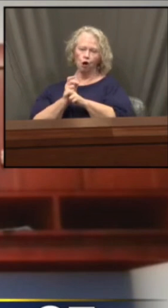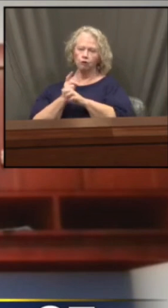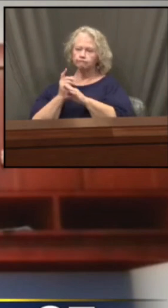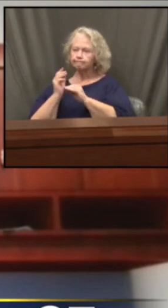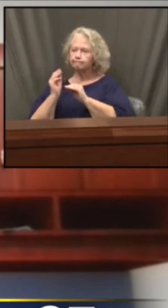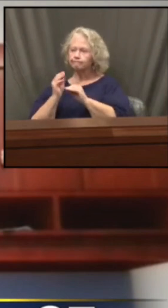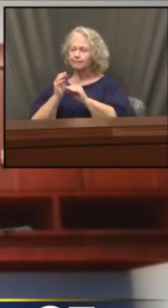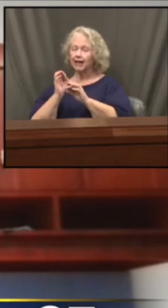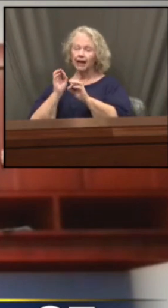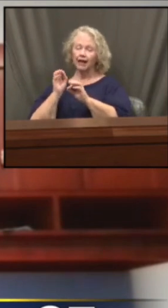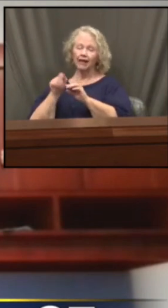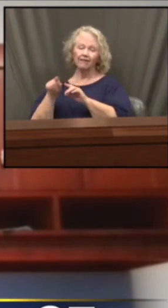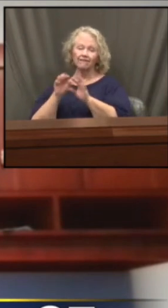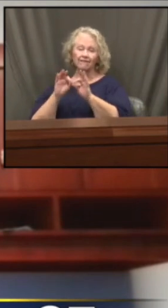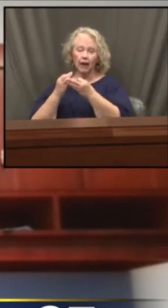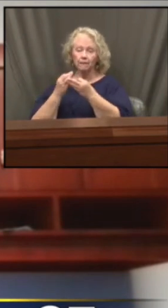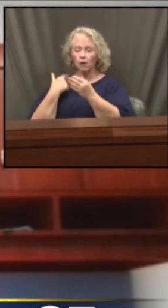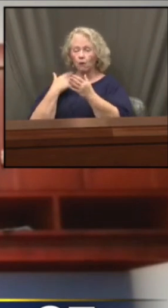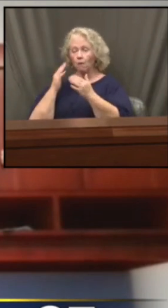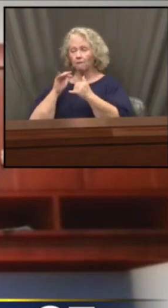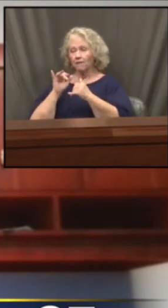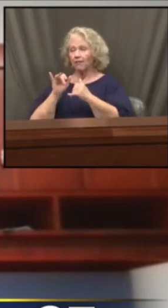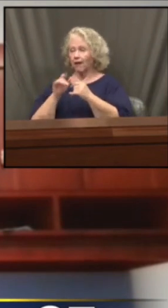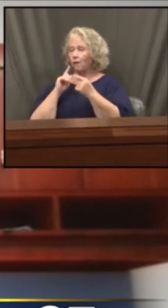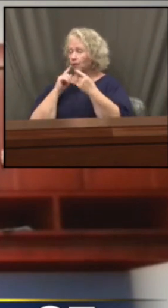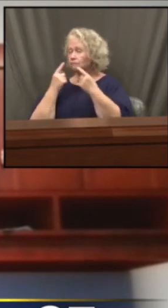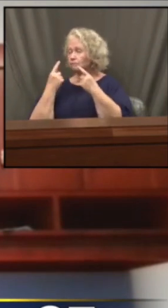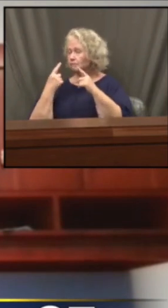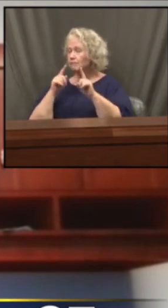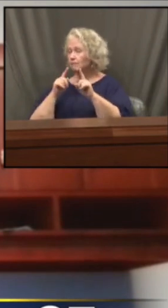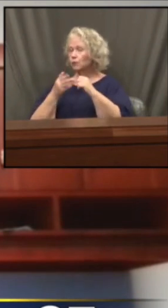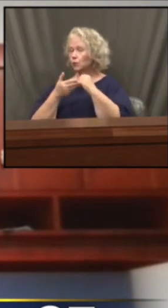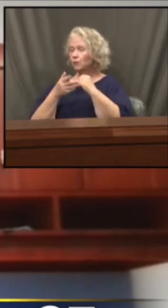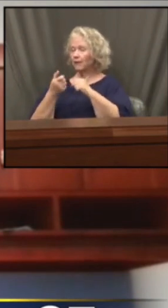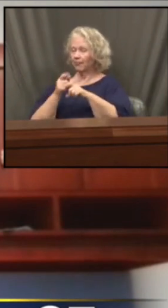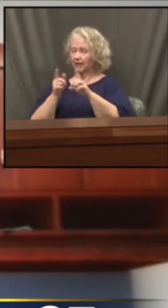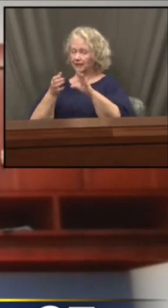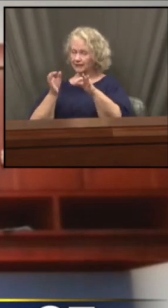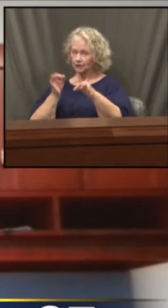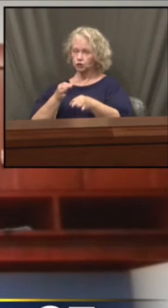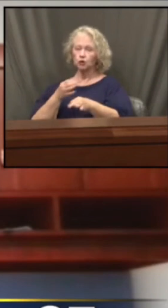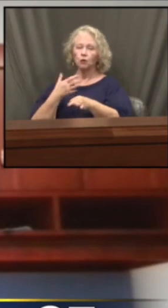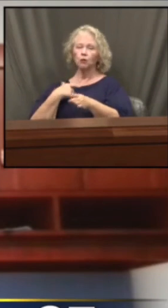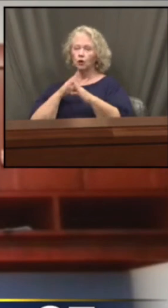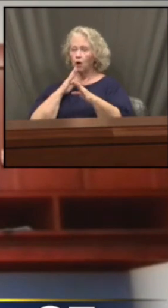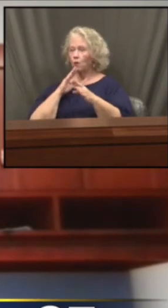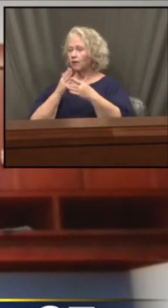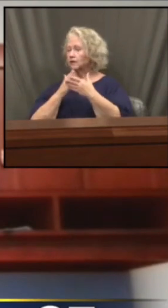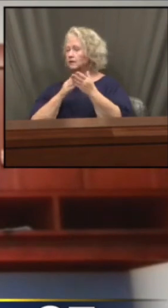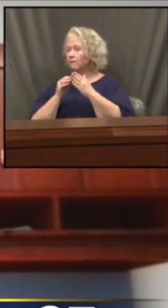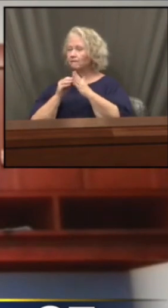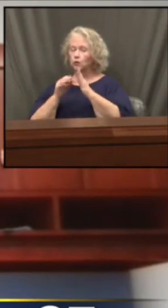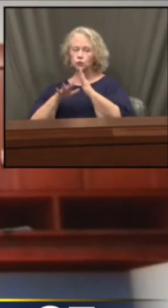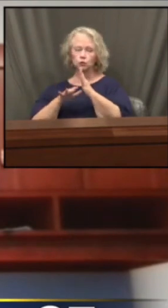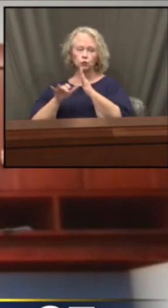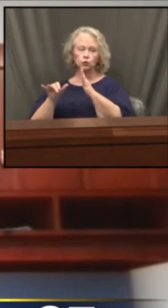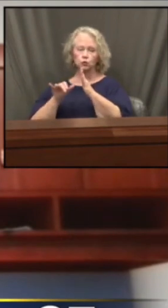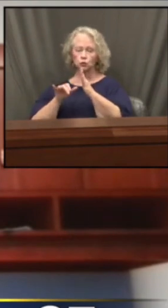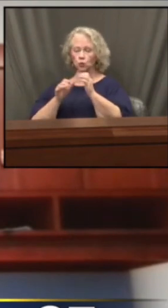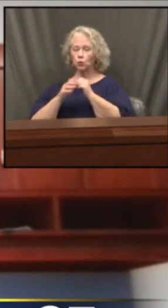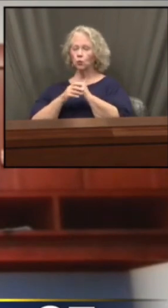really hopeful that will be helpful in the decision making. We talk to students, some of the students as well are basically,